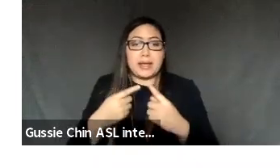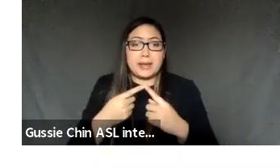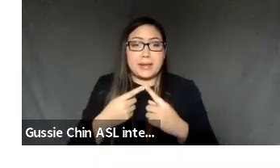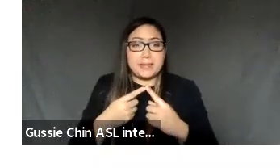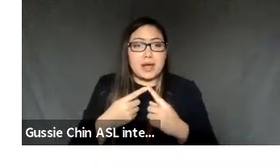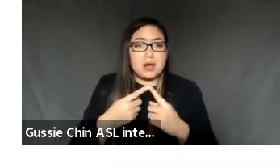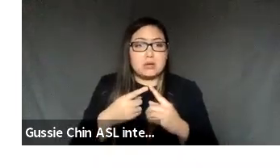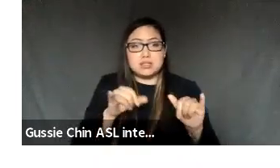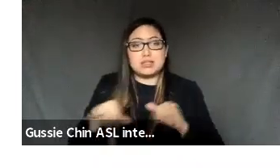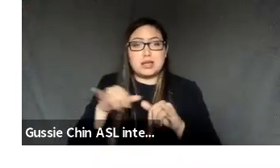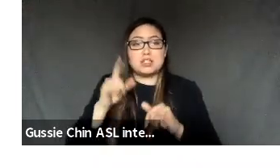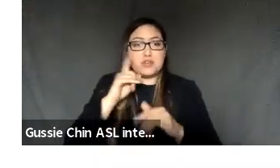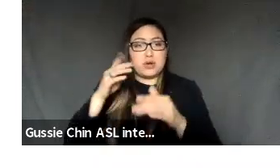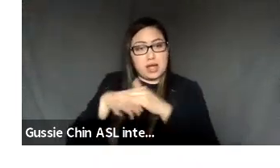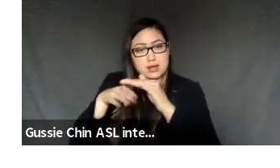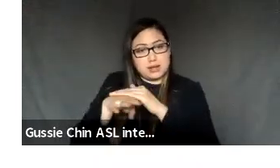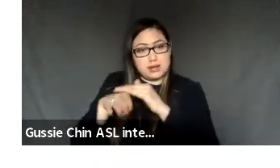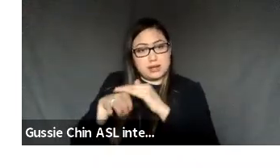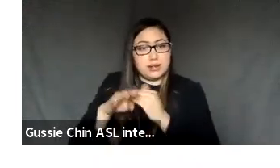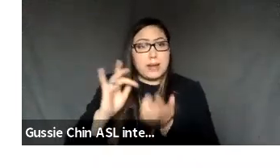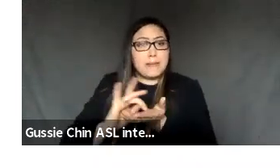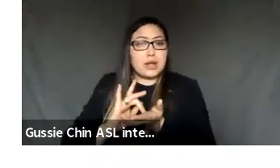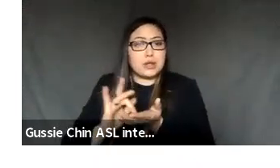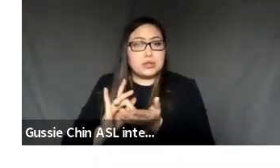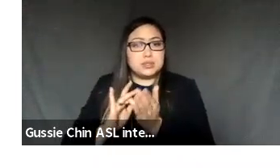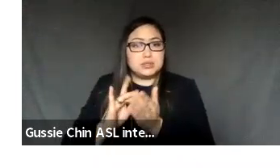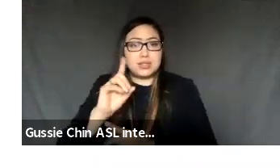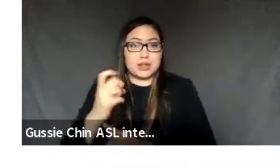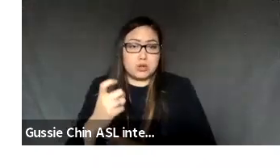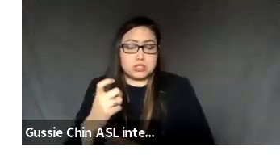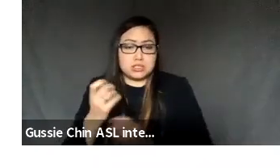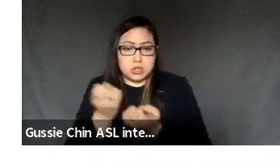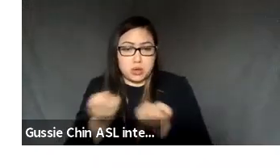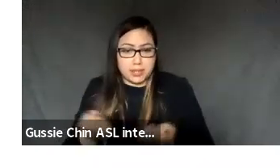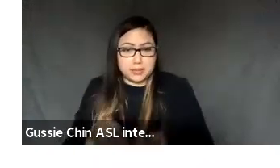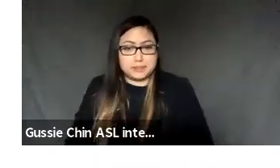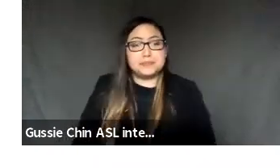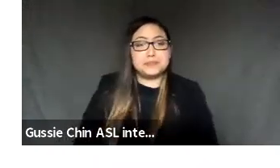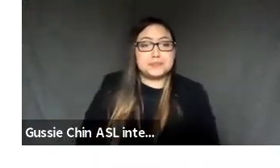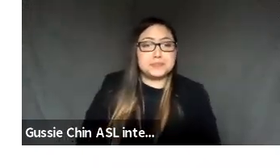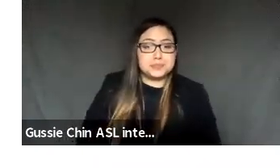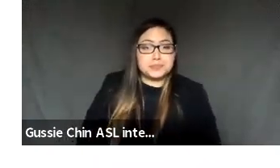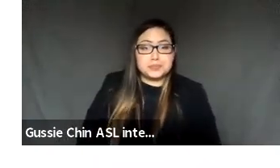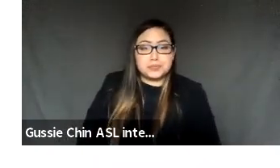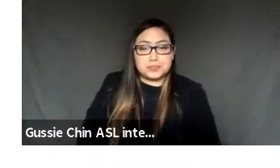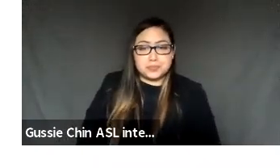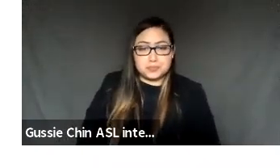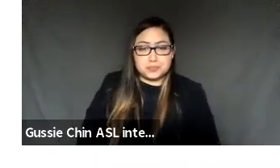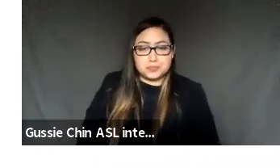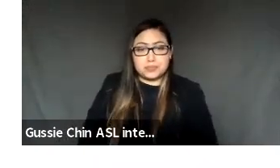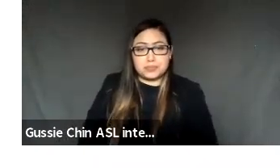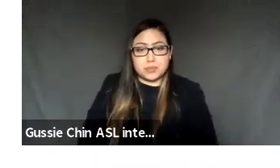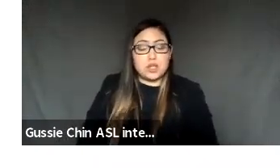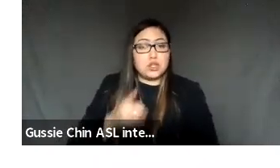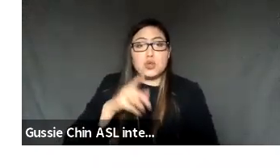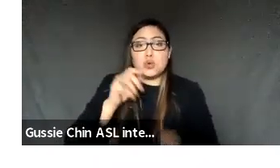Okay, so to access the final standards of the medical diagnostic equipment, you can access it